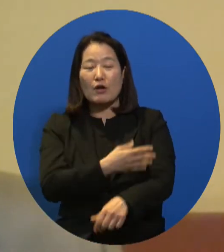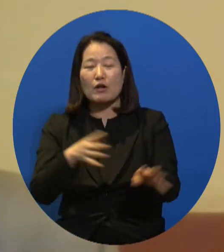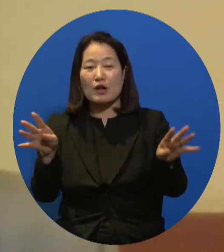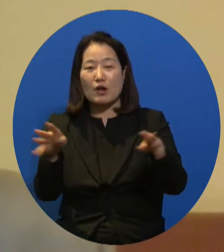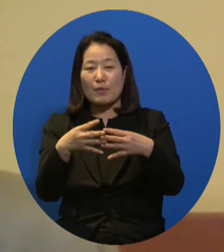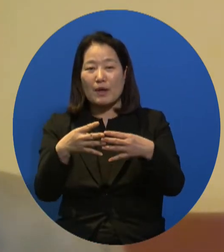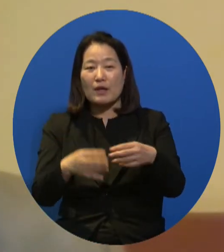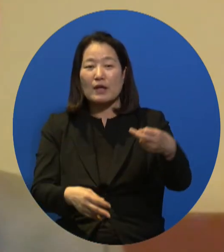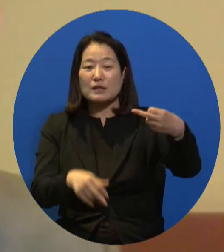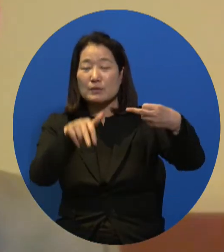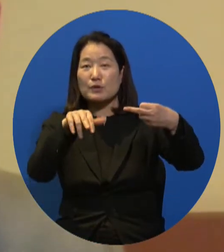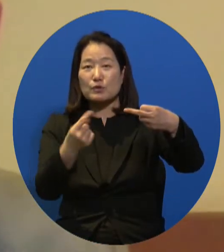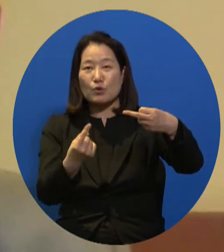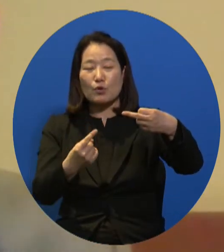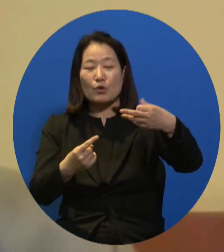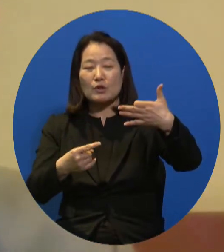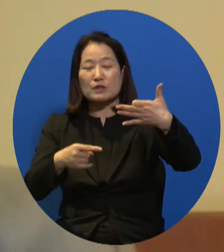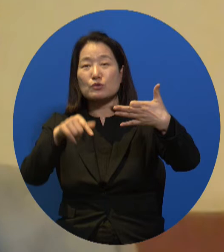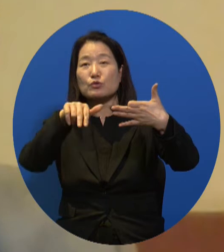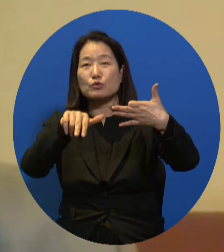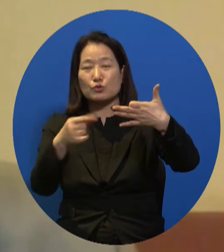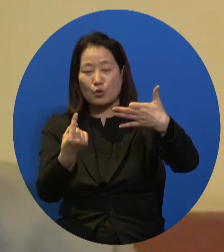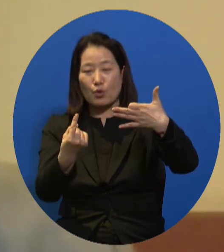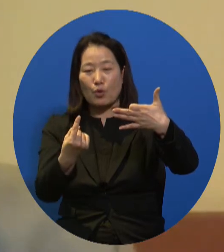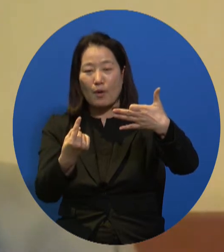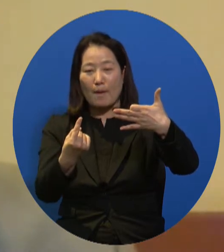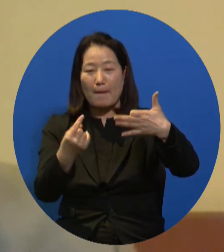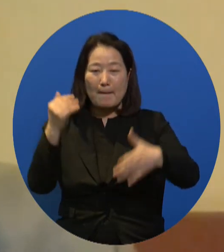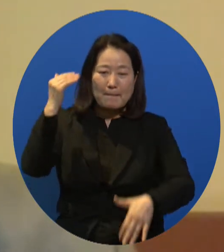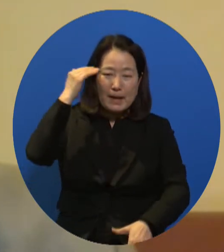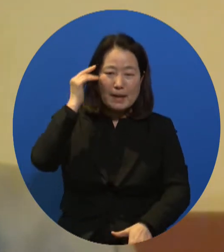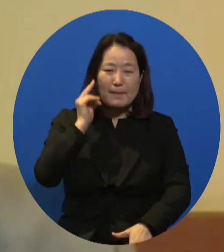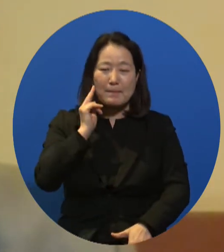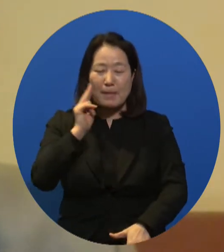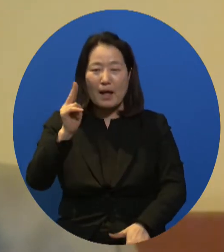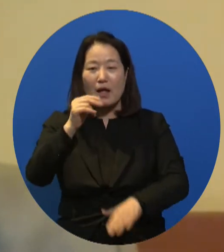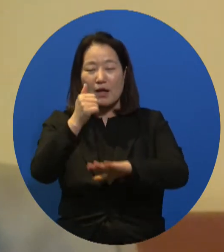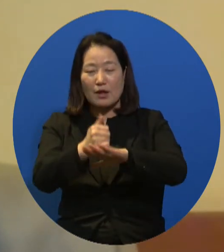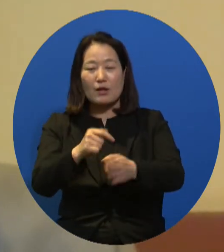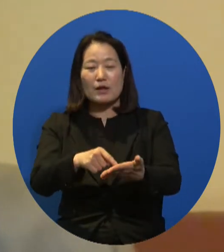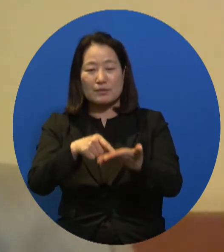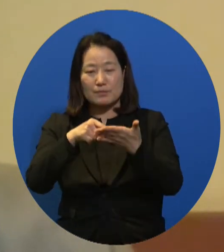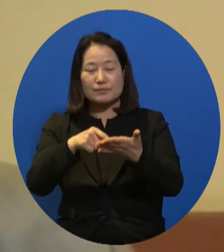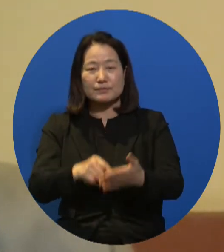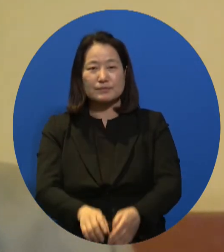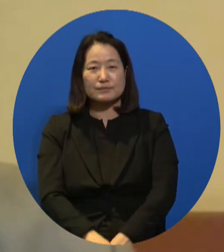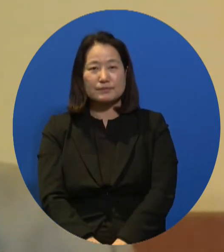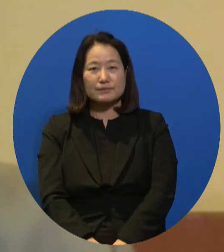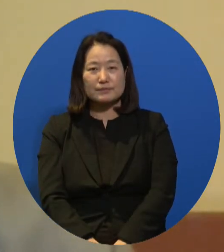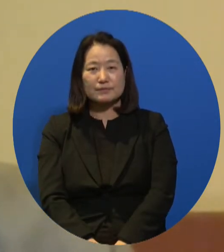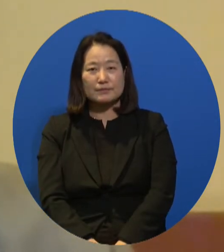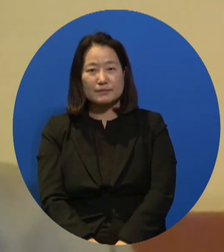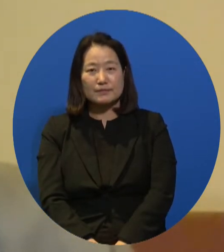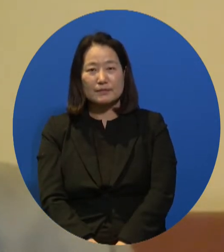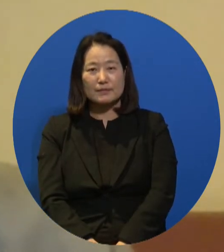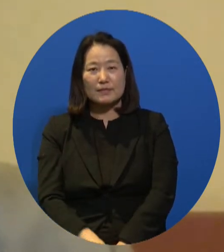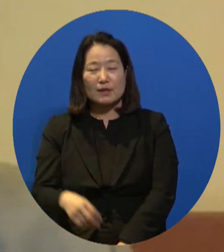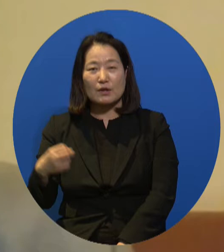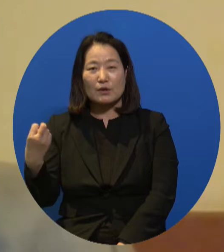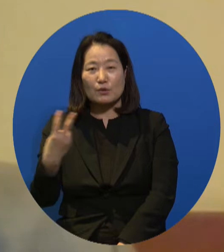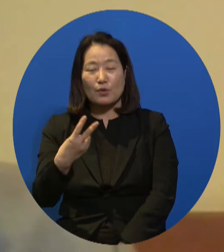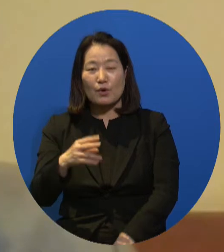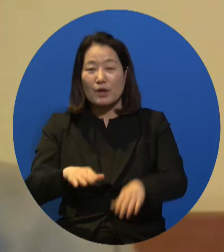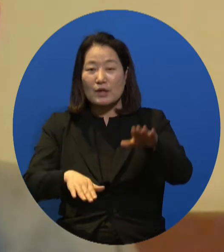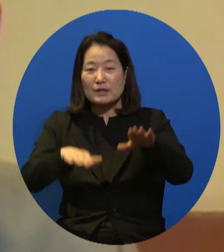and to independent living in the community, as well as looking at the principles of equality and non-discrimination.